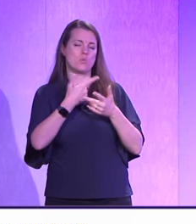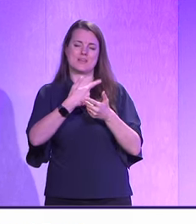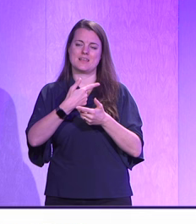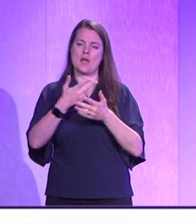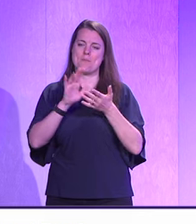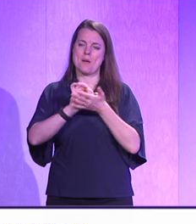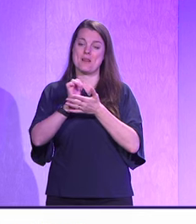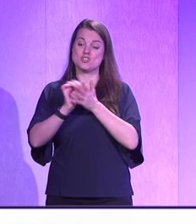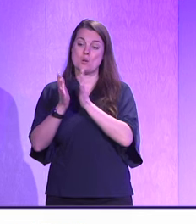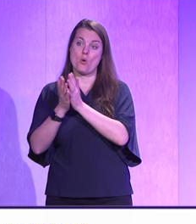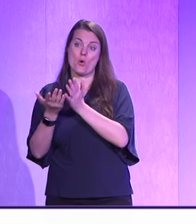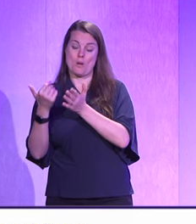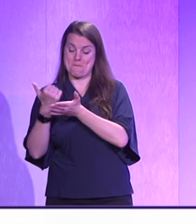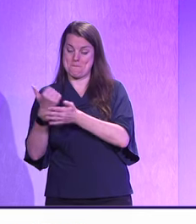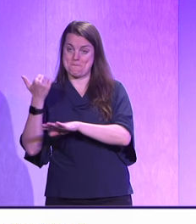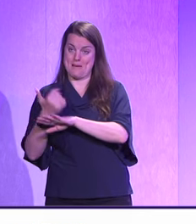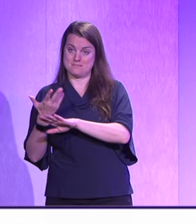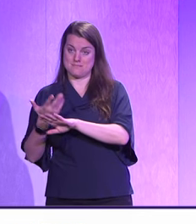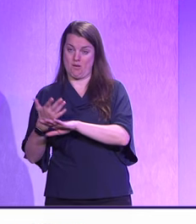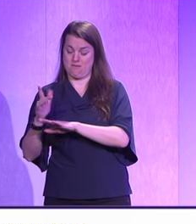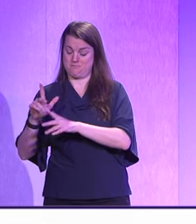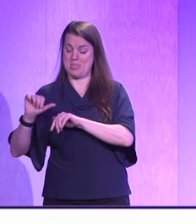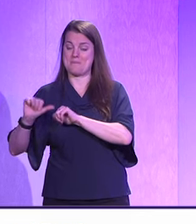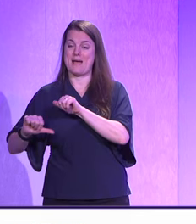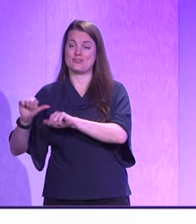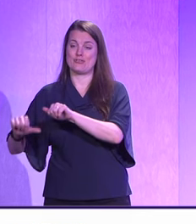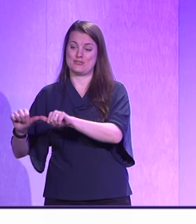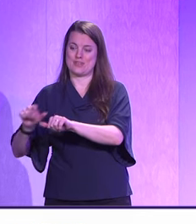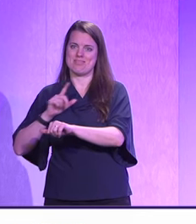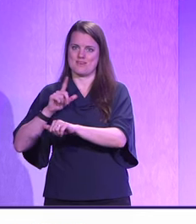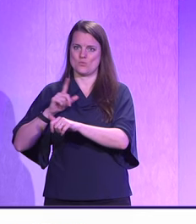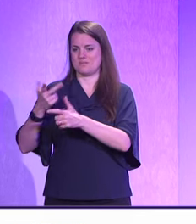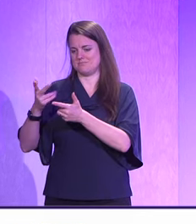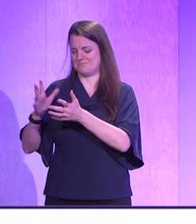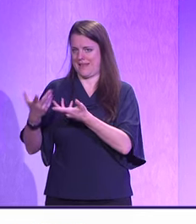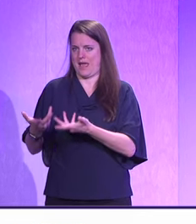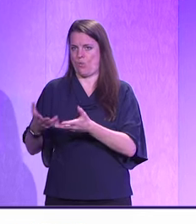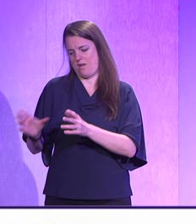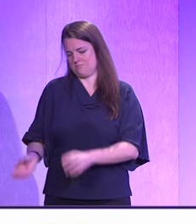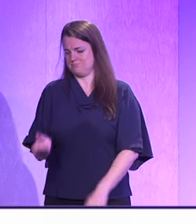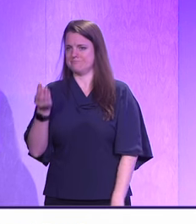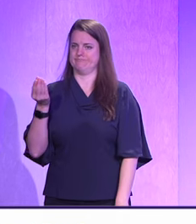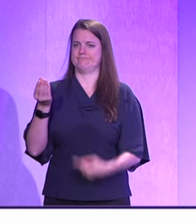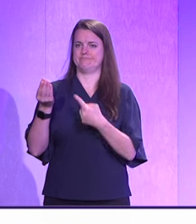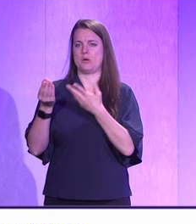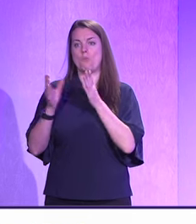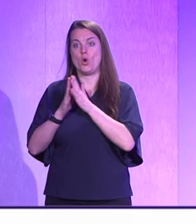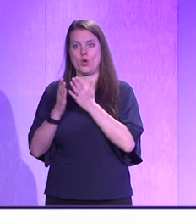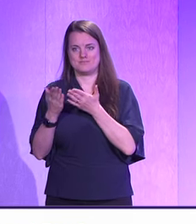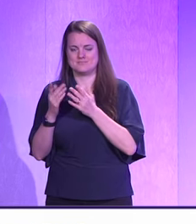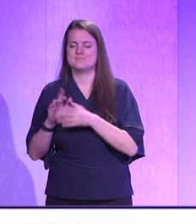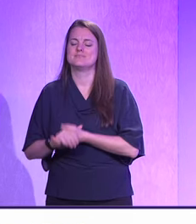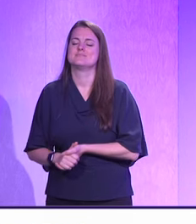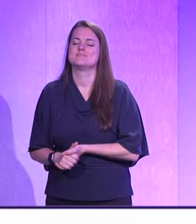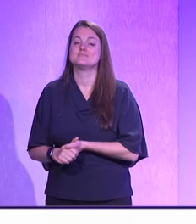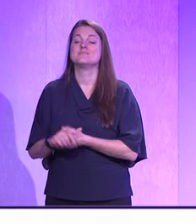these kind of patterns. And that's how we ended up being published by IT Revolution. And the book has been used by